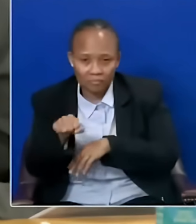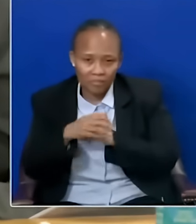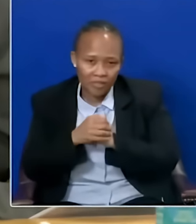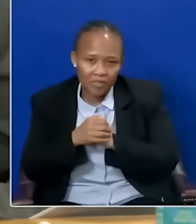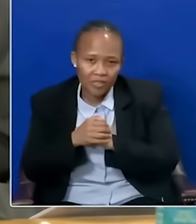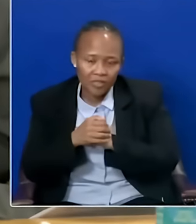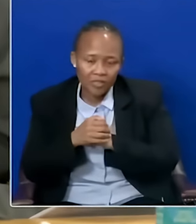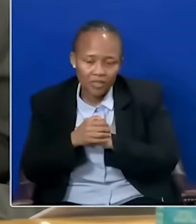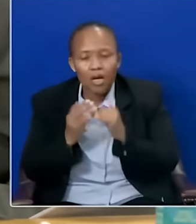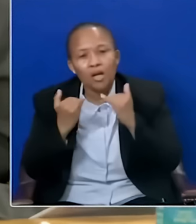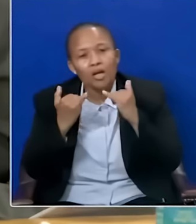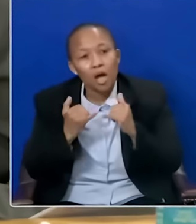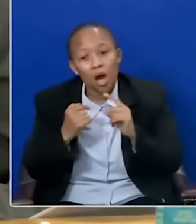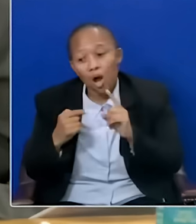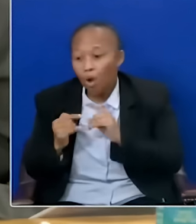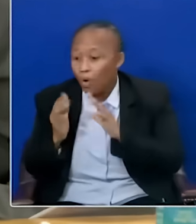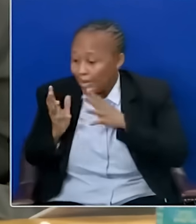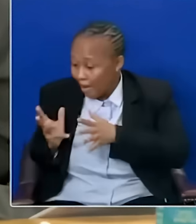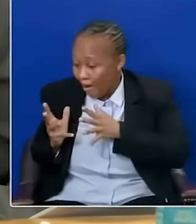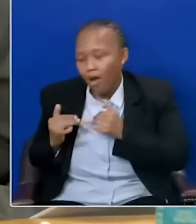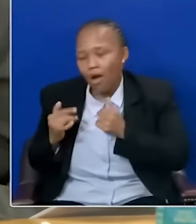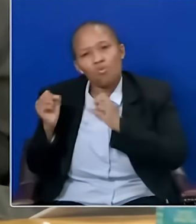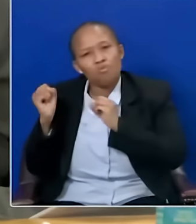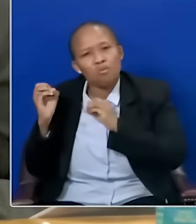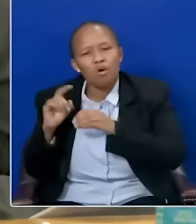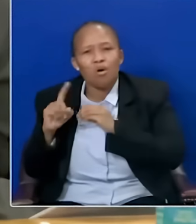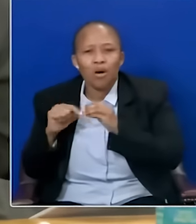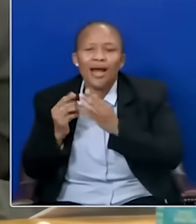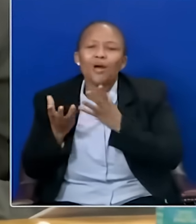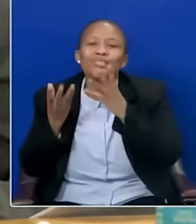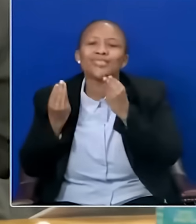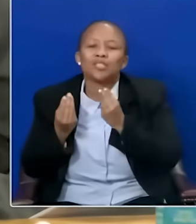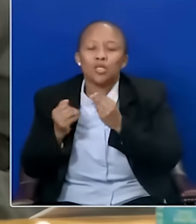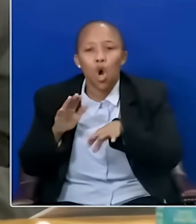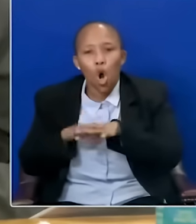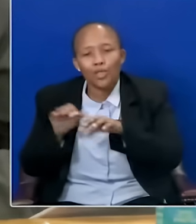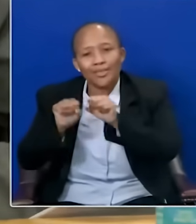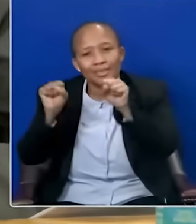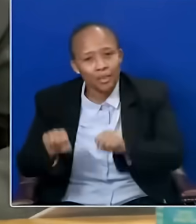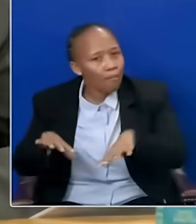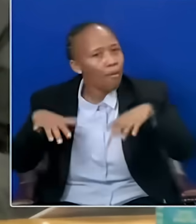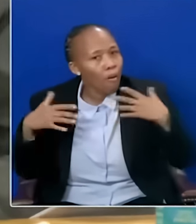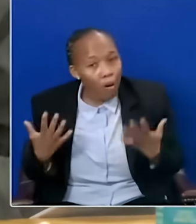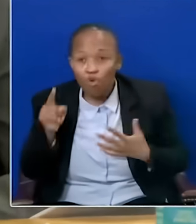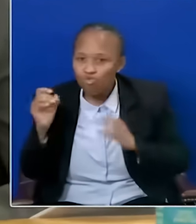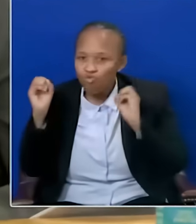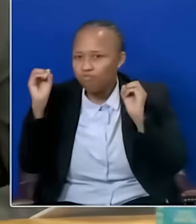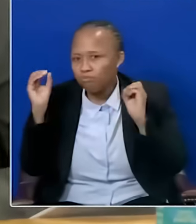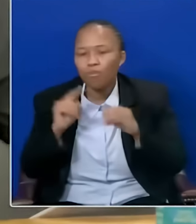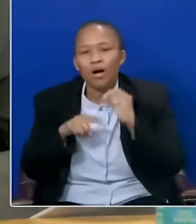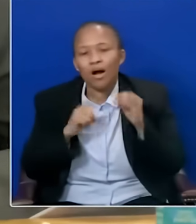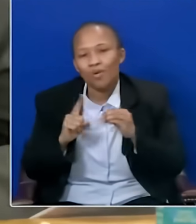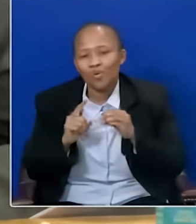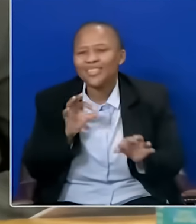talking about here? Is that acquisition on the system, or is it about simple registration at